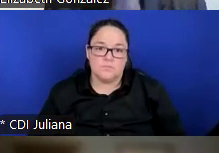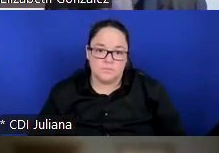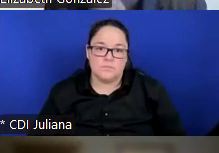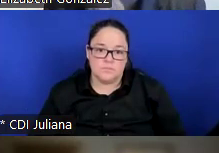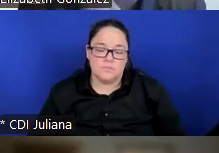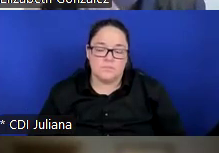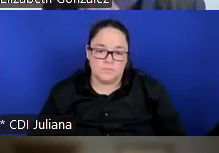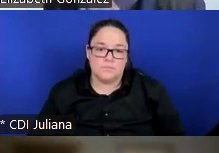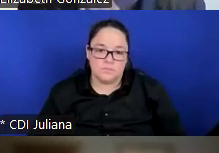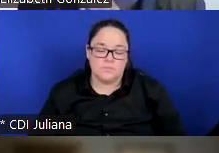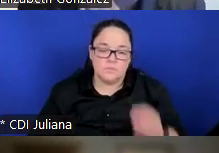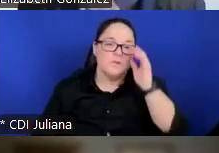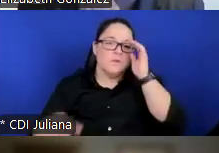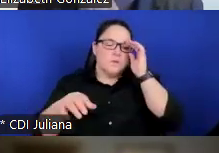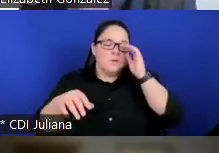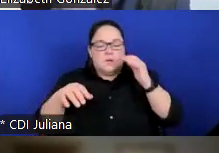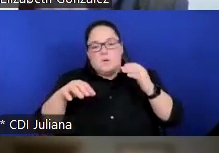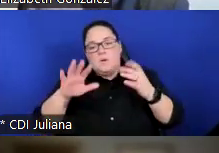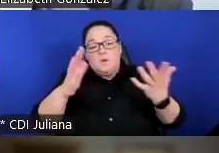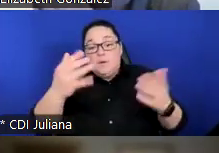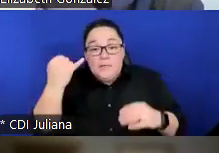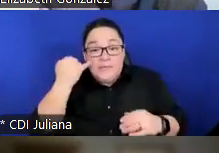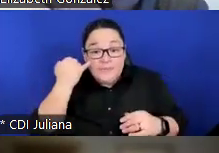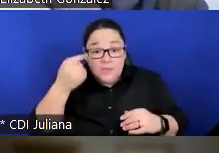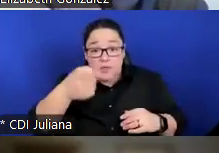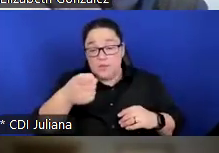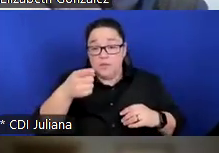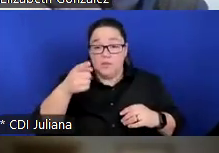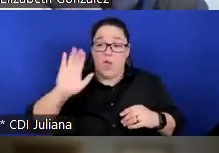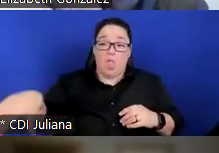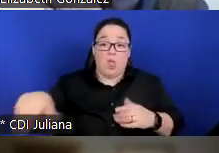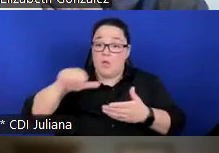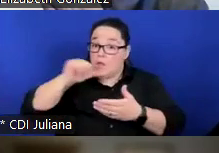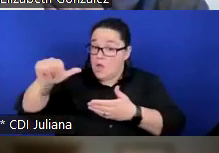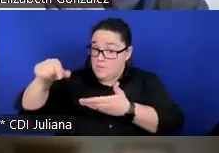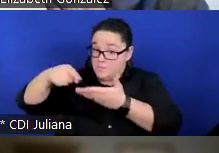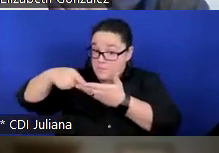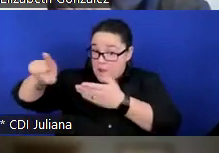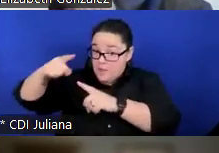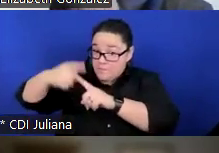If you don't pay and you file a bankruptcy,